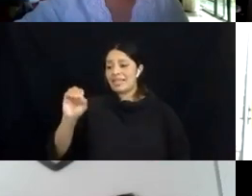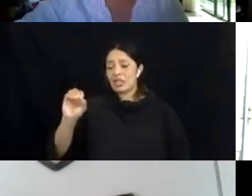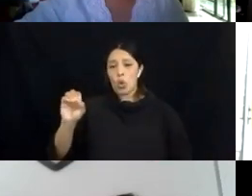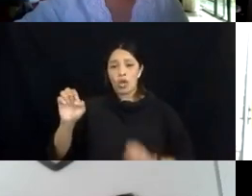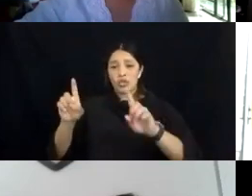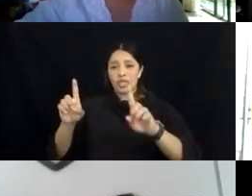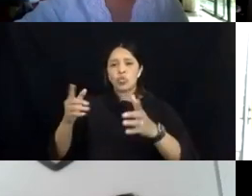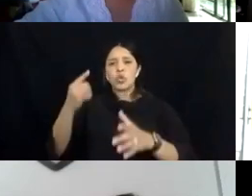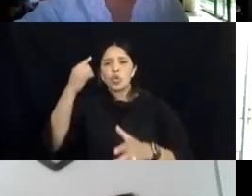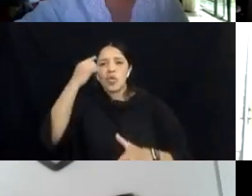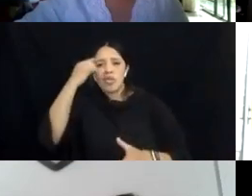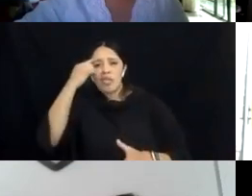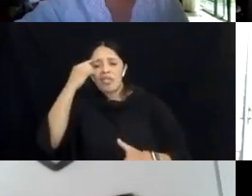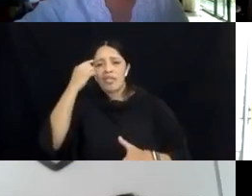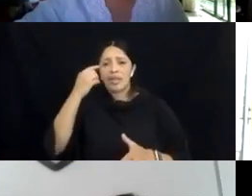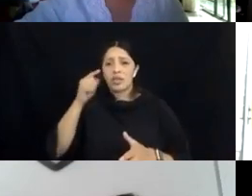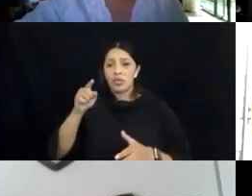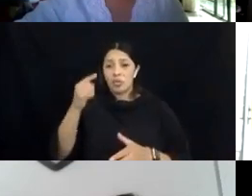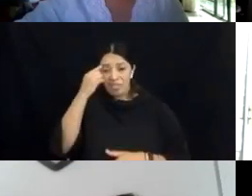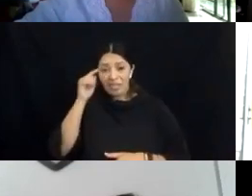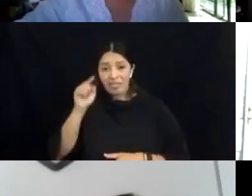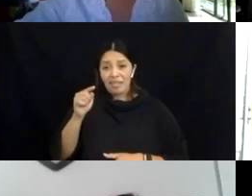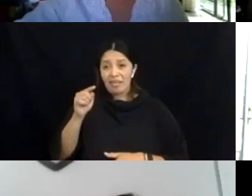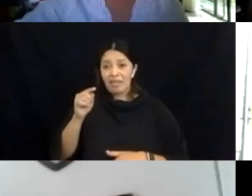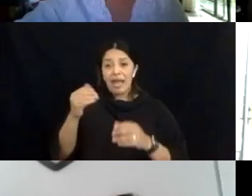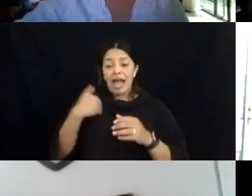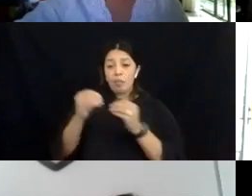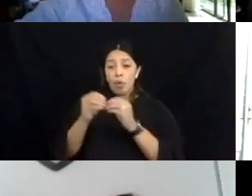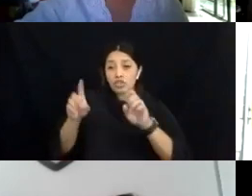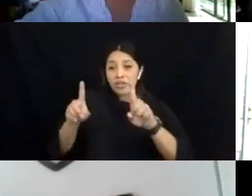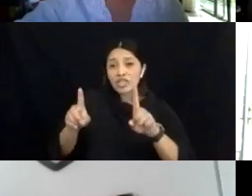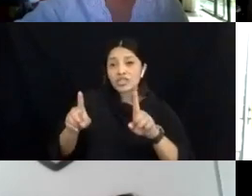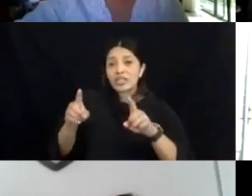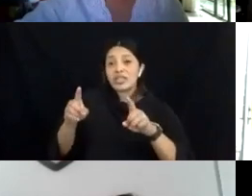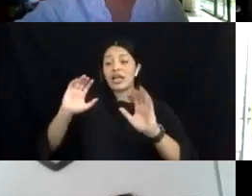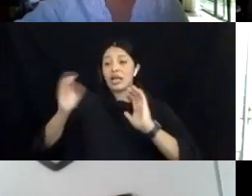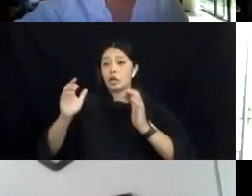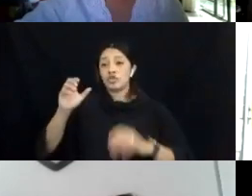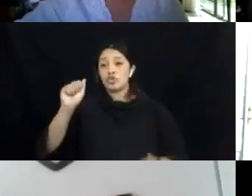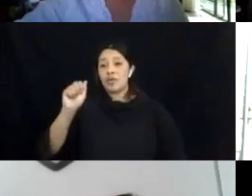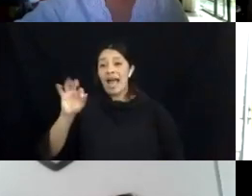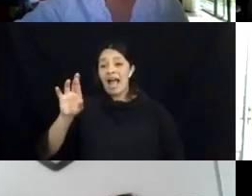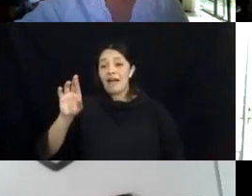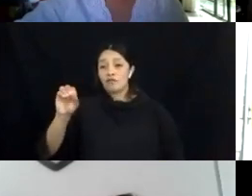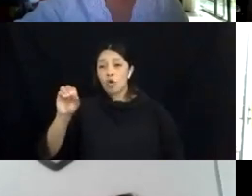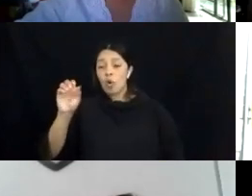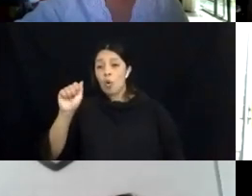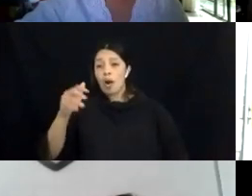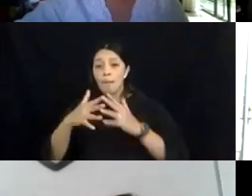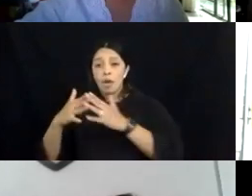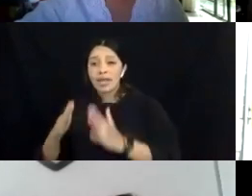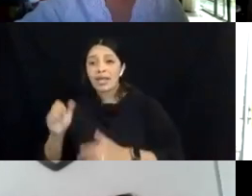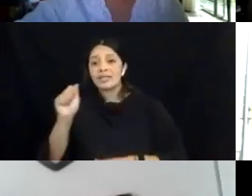Anglos, Asians, and Afro-Americans? I unfortunately have not collected the data specifically for Ventura